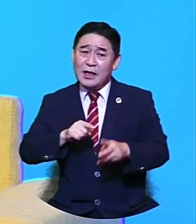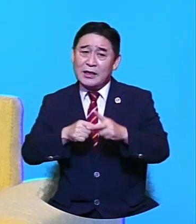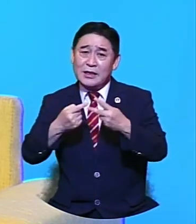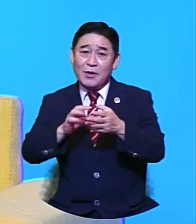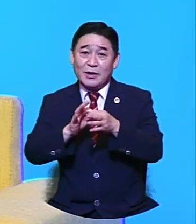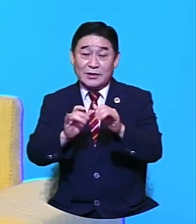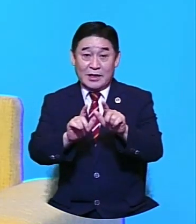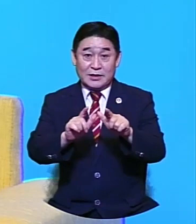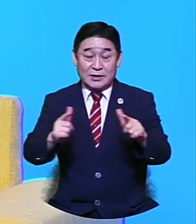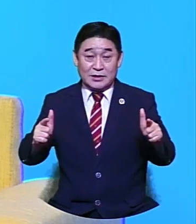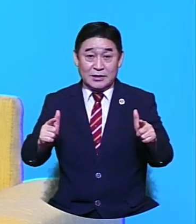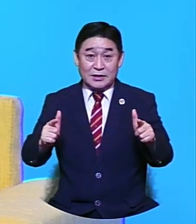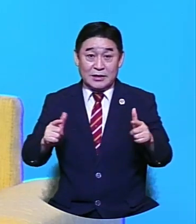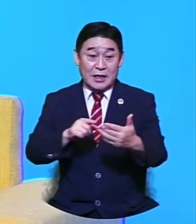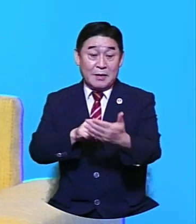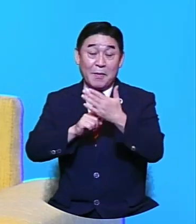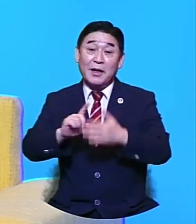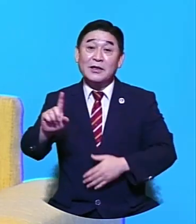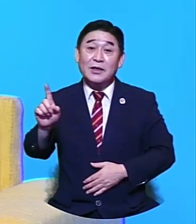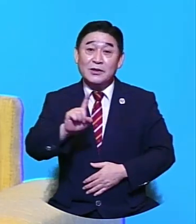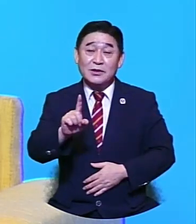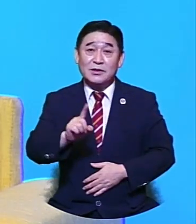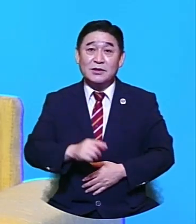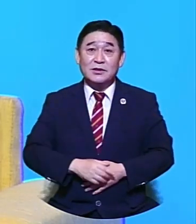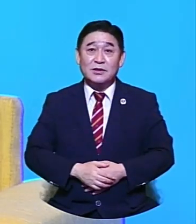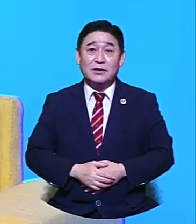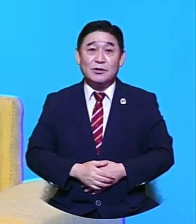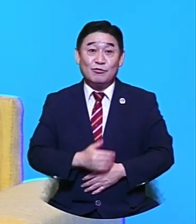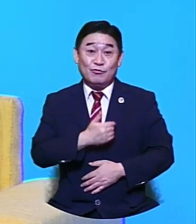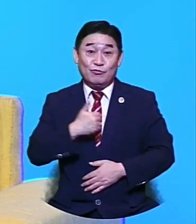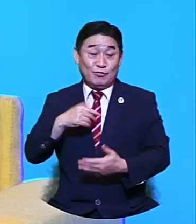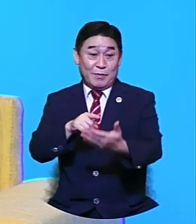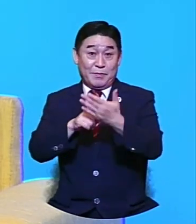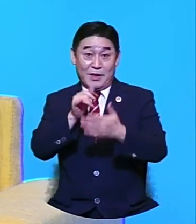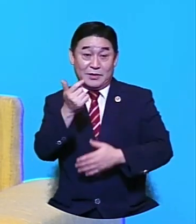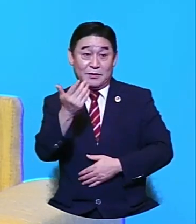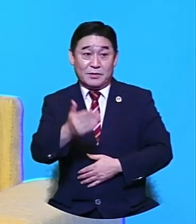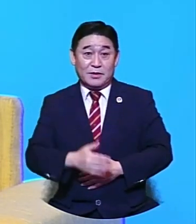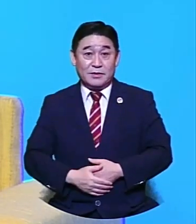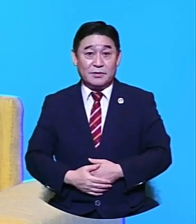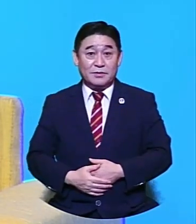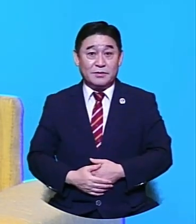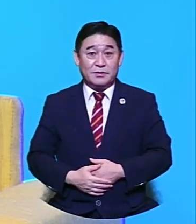they responsive enough? Thank you. Chris?